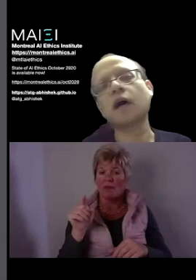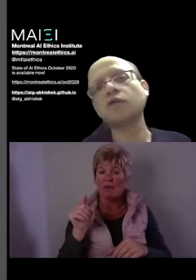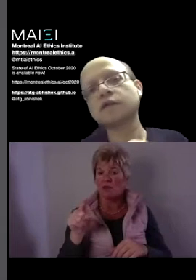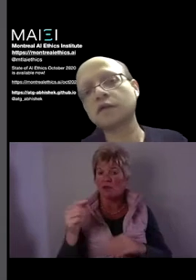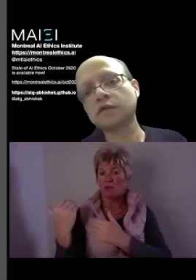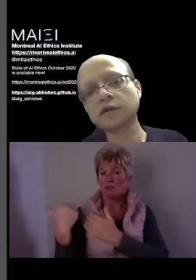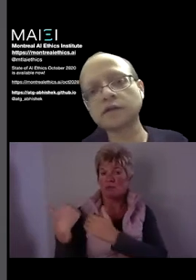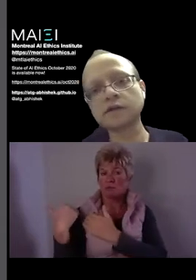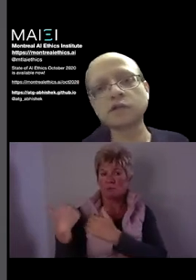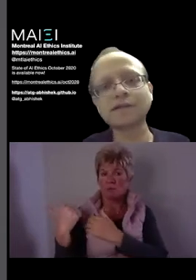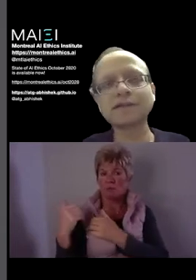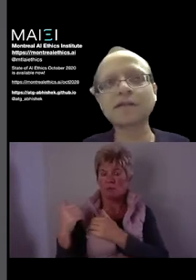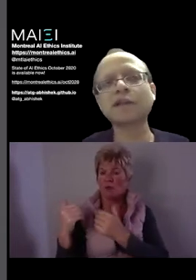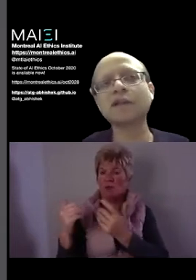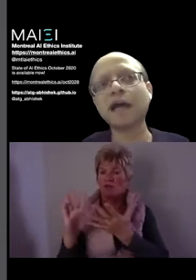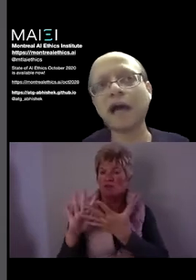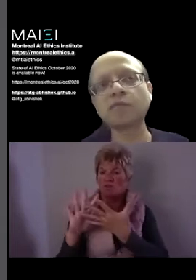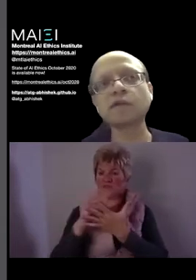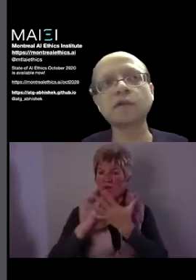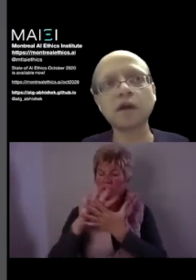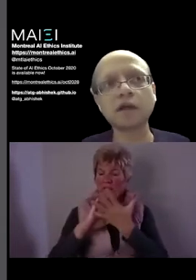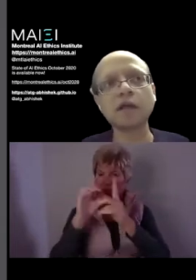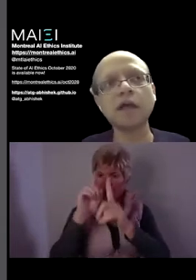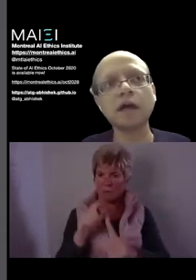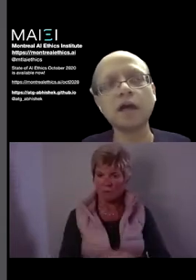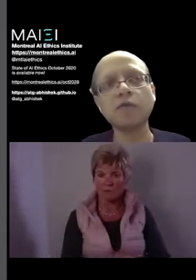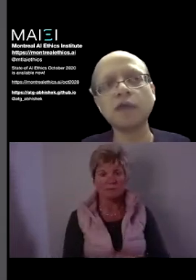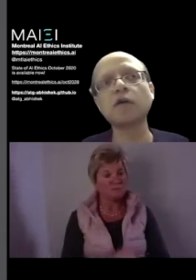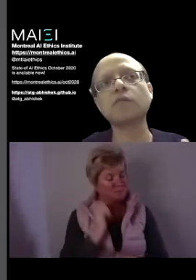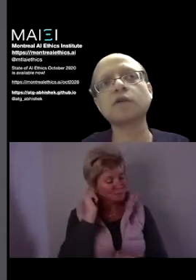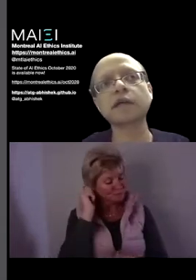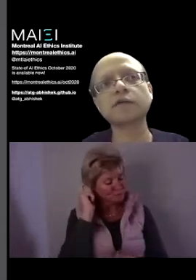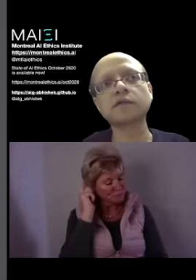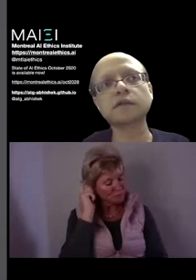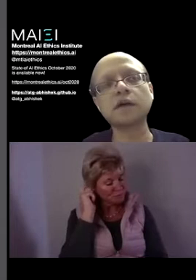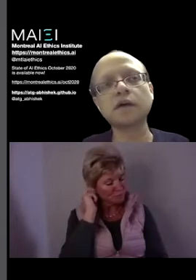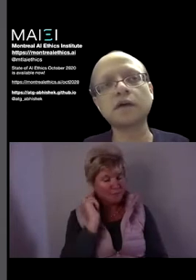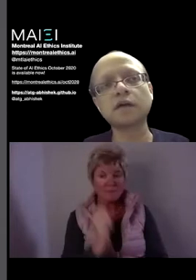to now start to fit to the solution. And this is something that happens a lot when you talk about